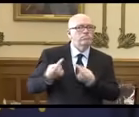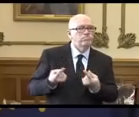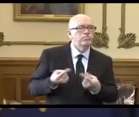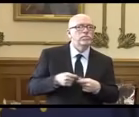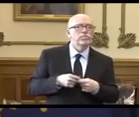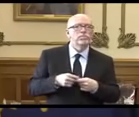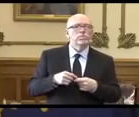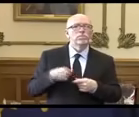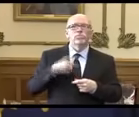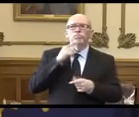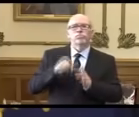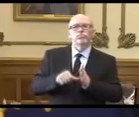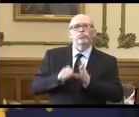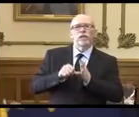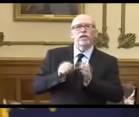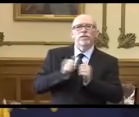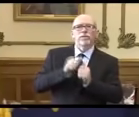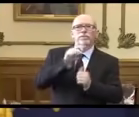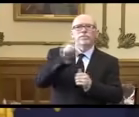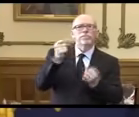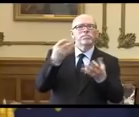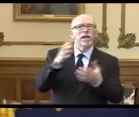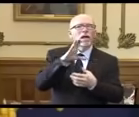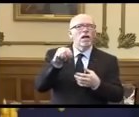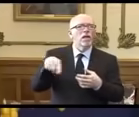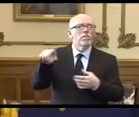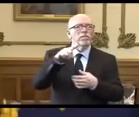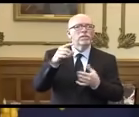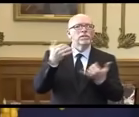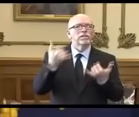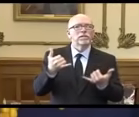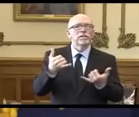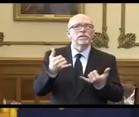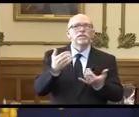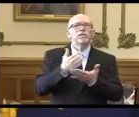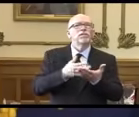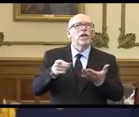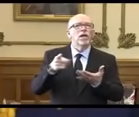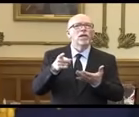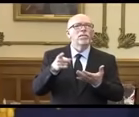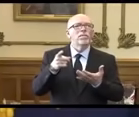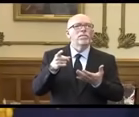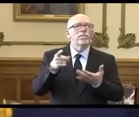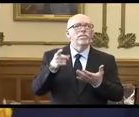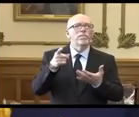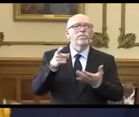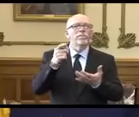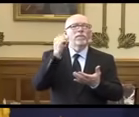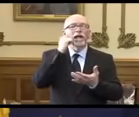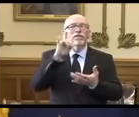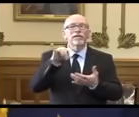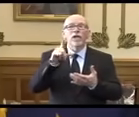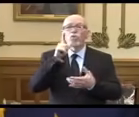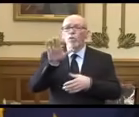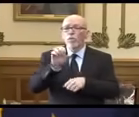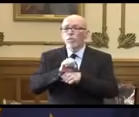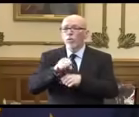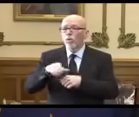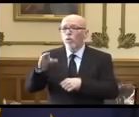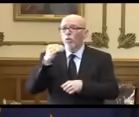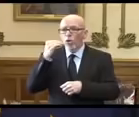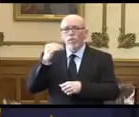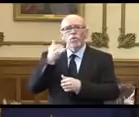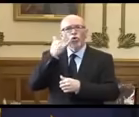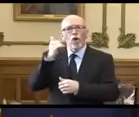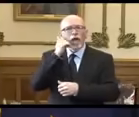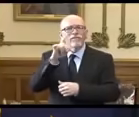so impressed by the number of companies who are, some are calling daily their employees who are at home, not just checking